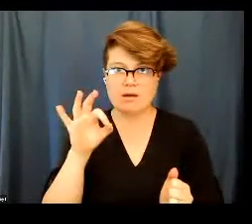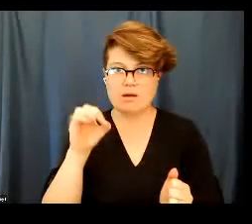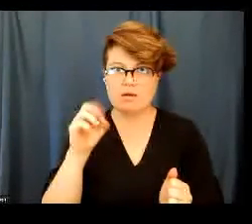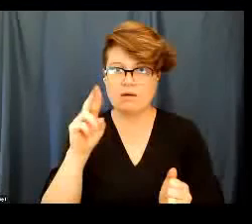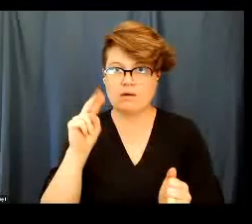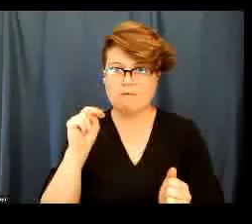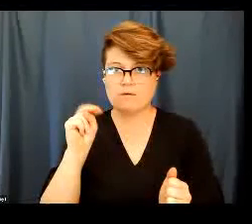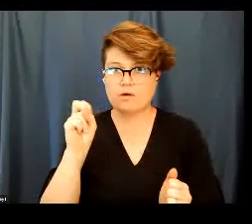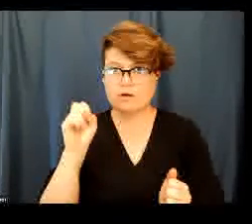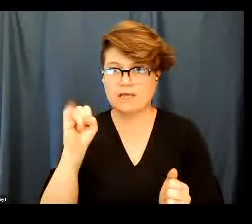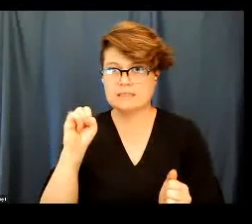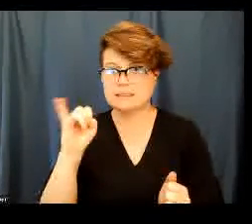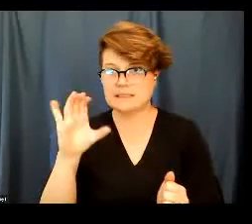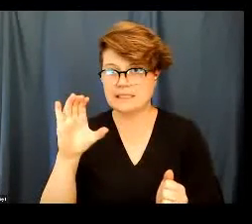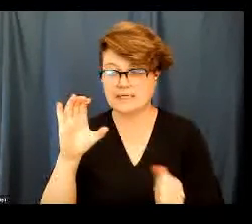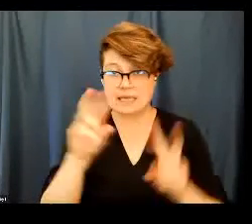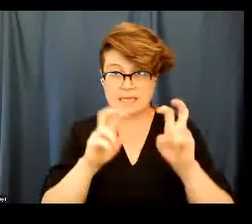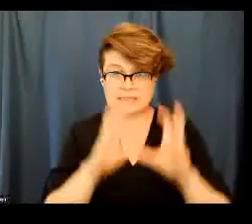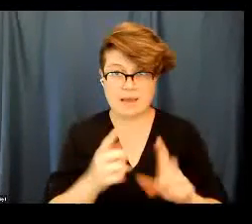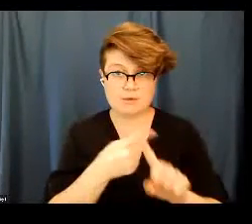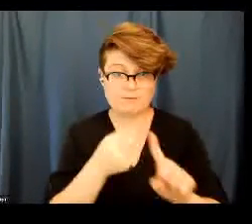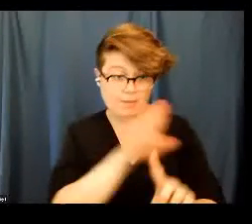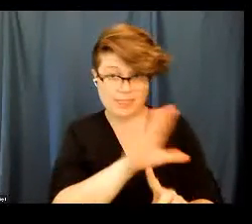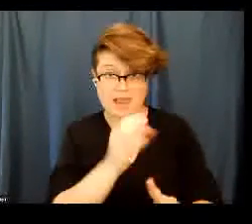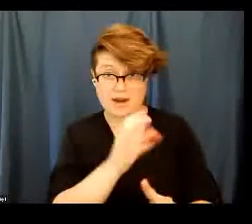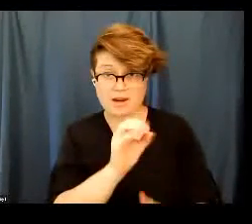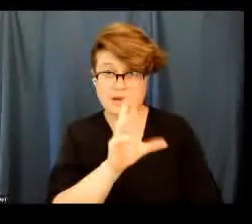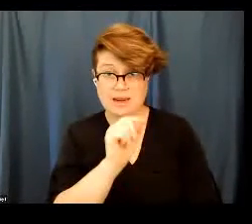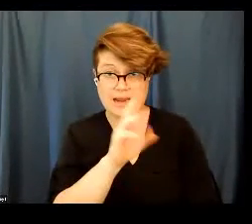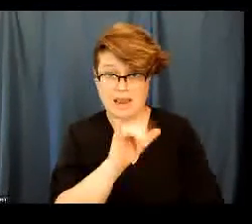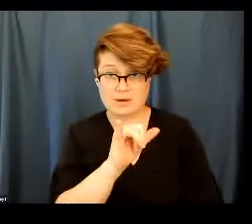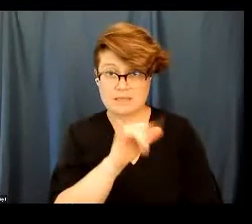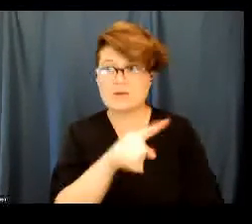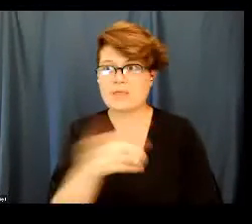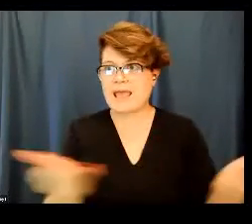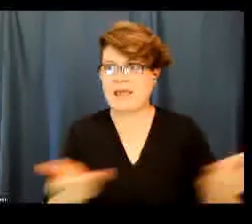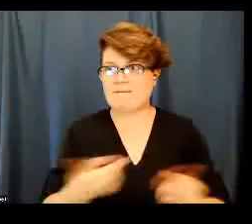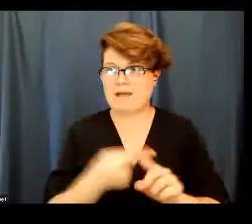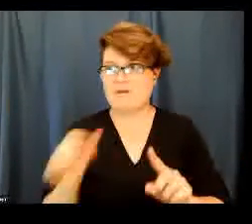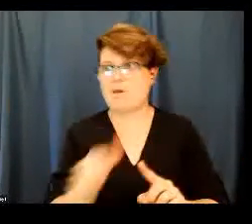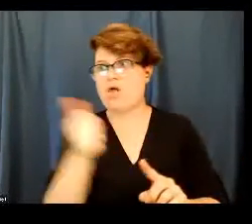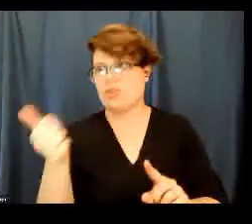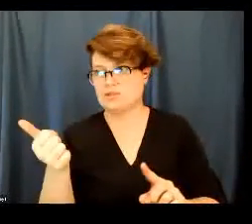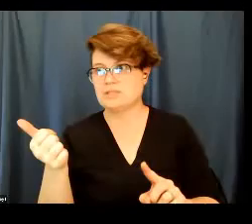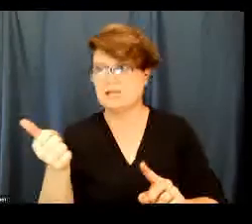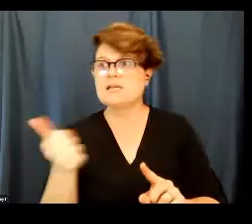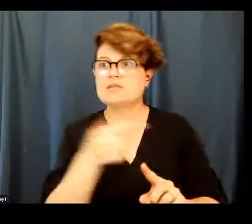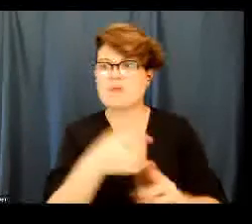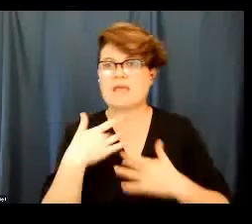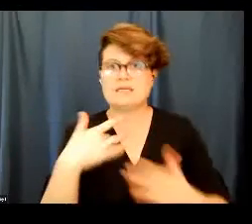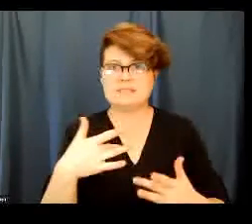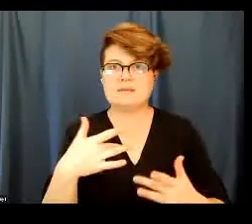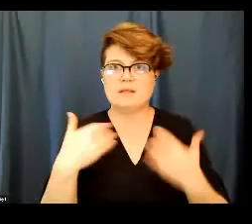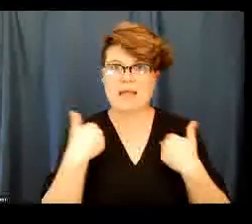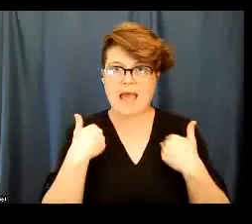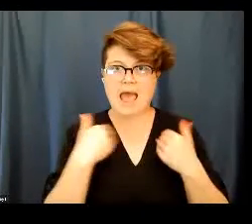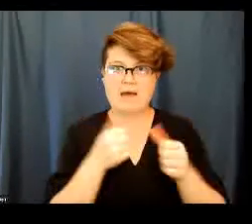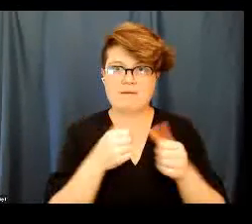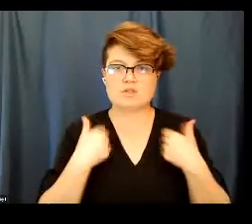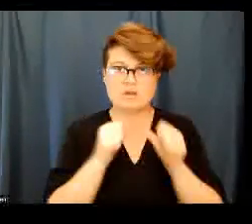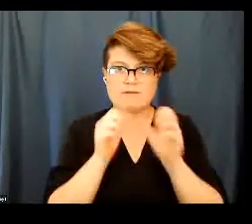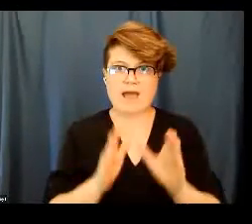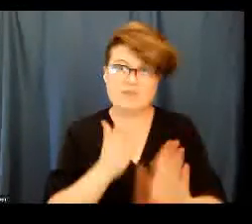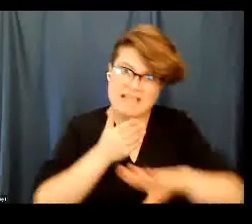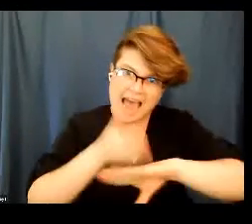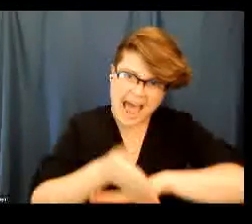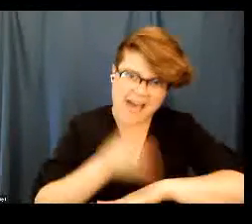actually invite forensic examiners from the closest county where they typically take survivors after experiencing a sexual assault to